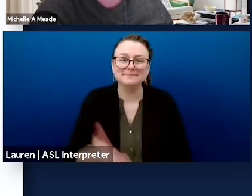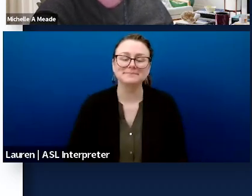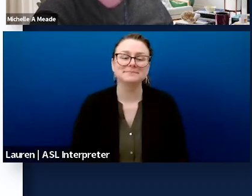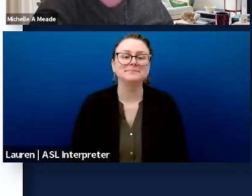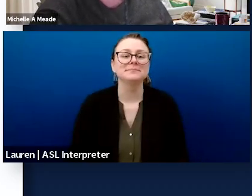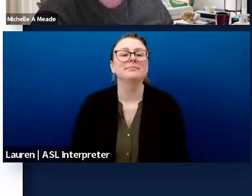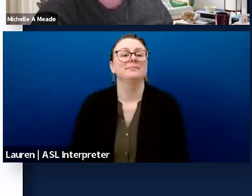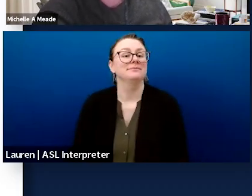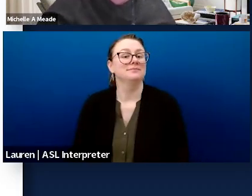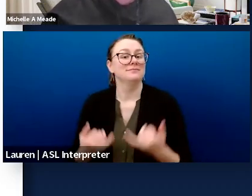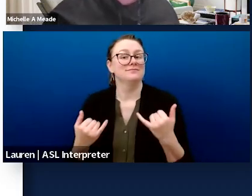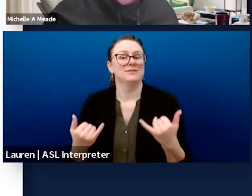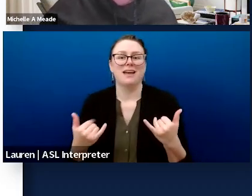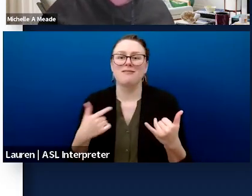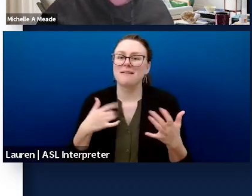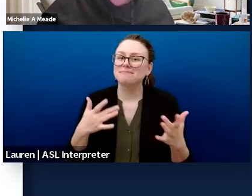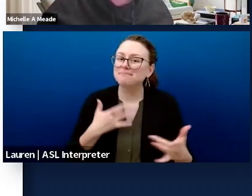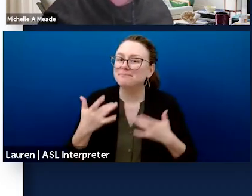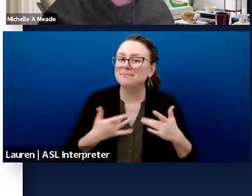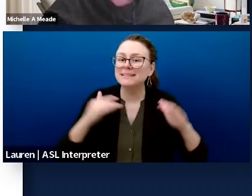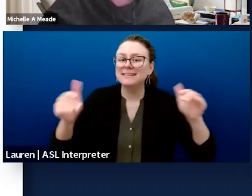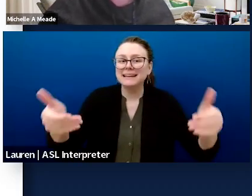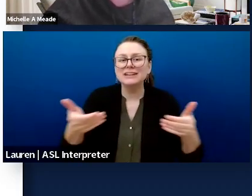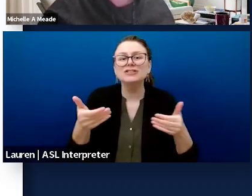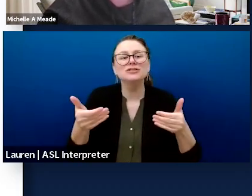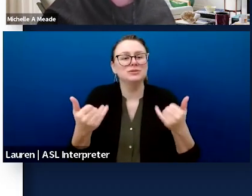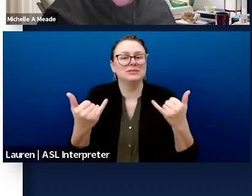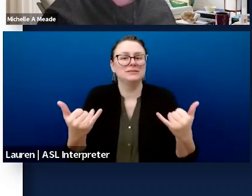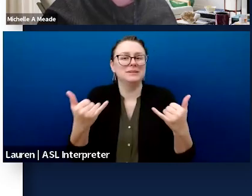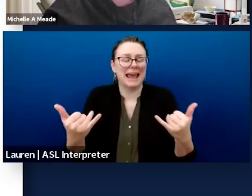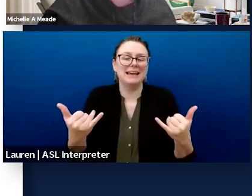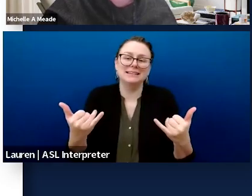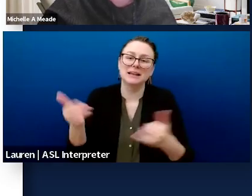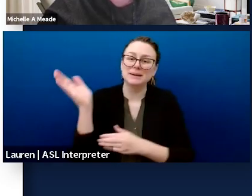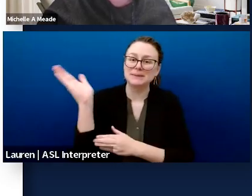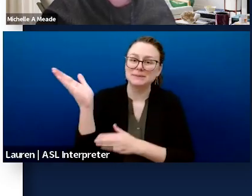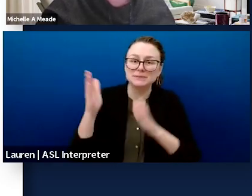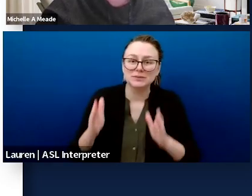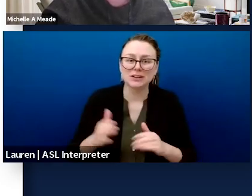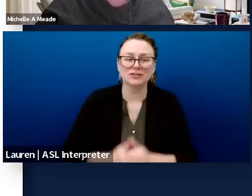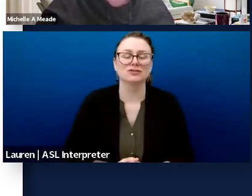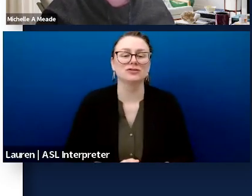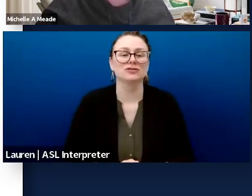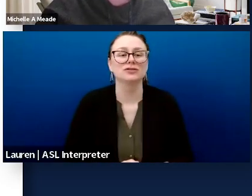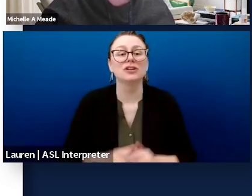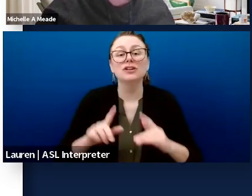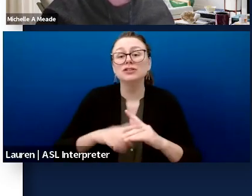With that, I'm very pleased to introduce you to today's panelists. We will be starting